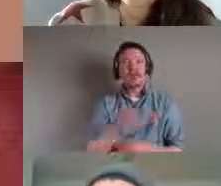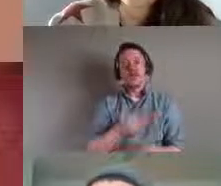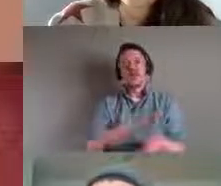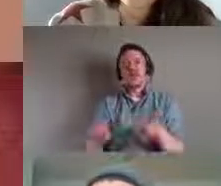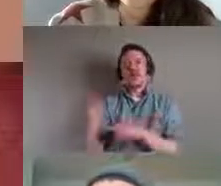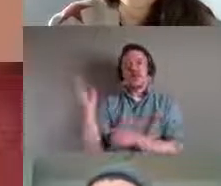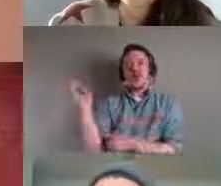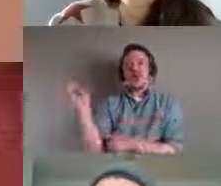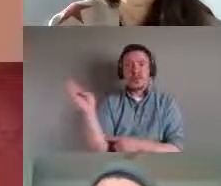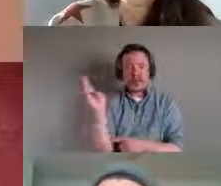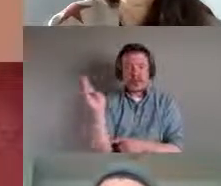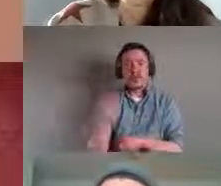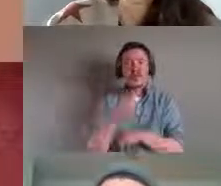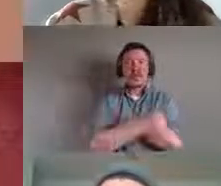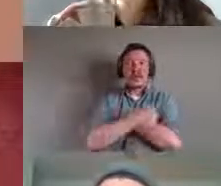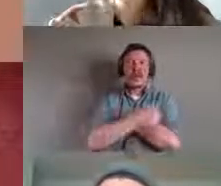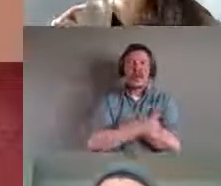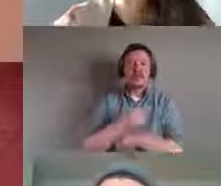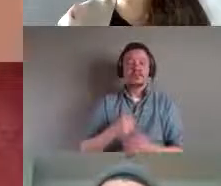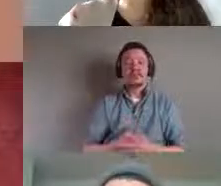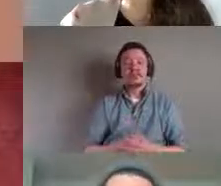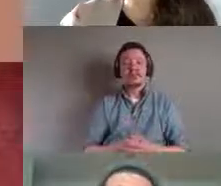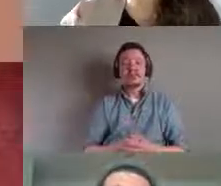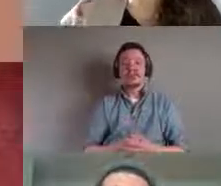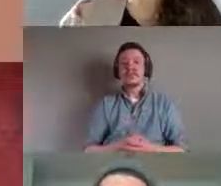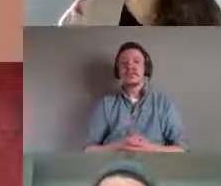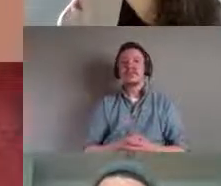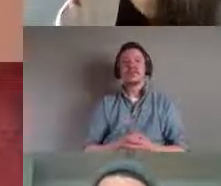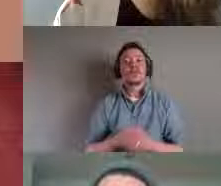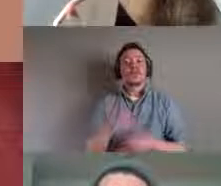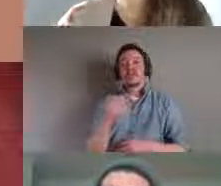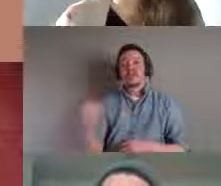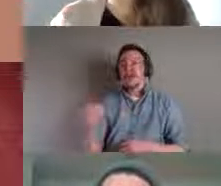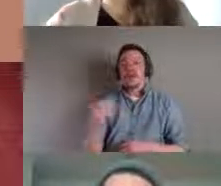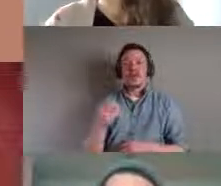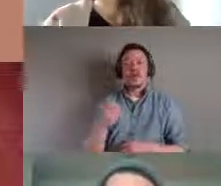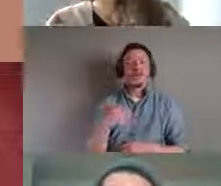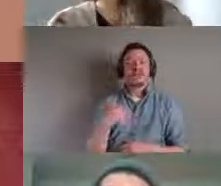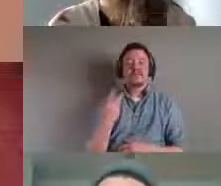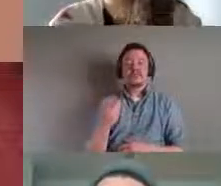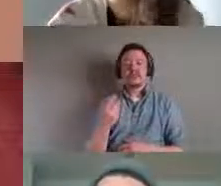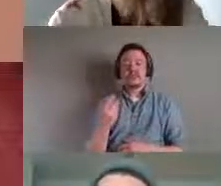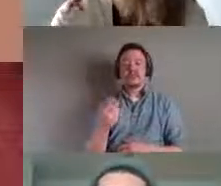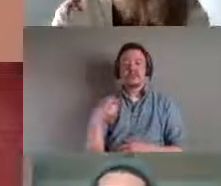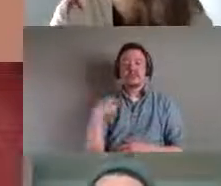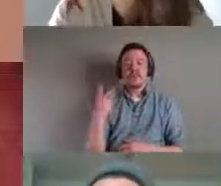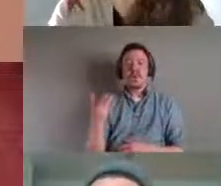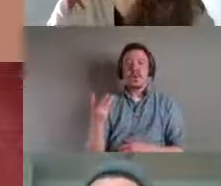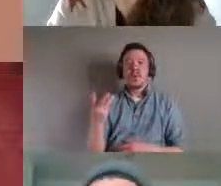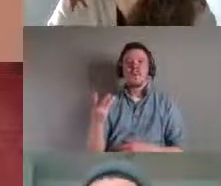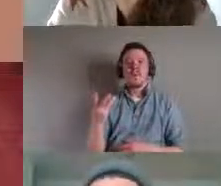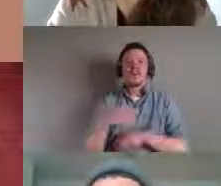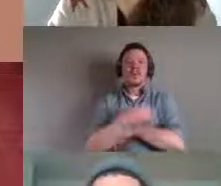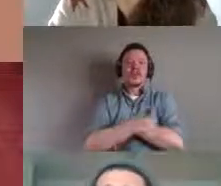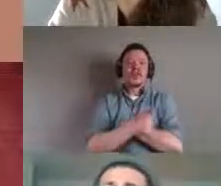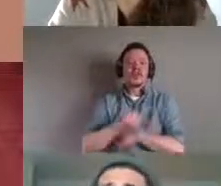the county council, as well as various, as both Washington County and also